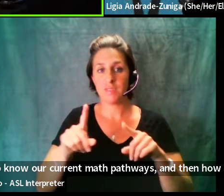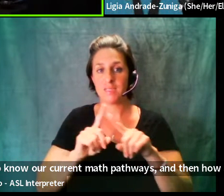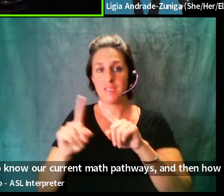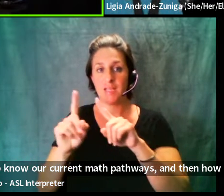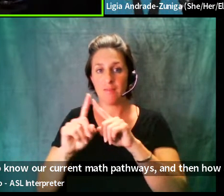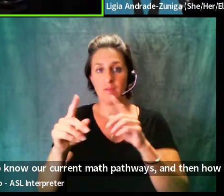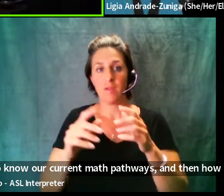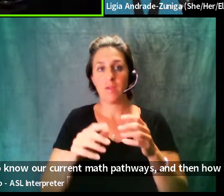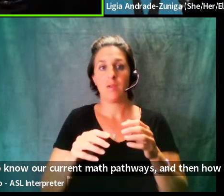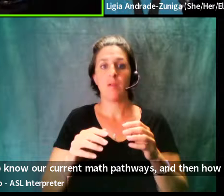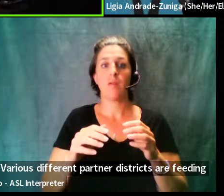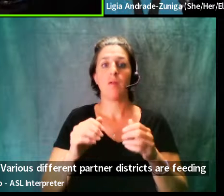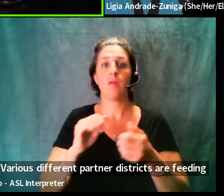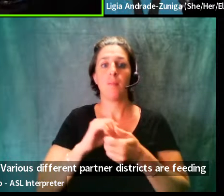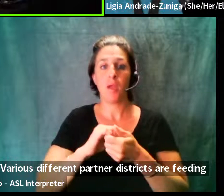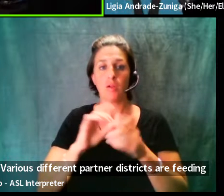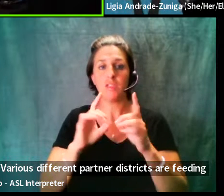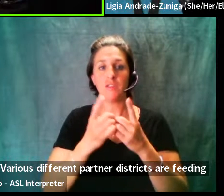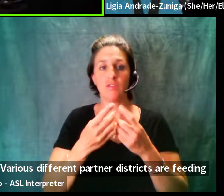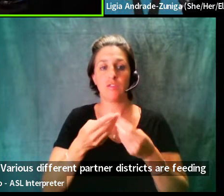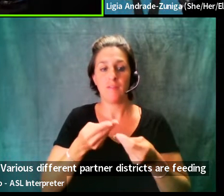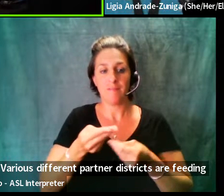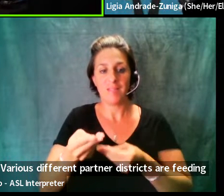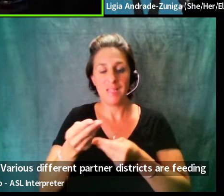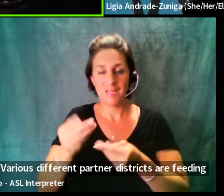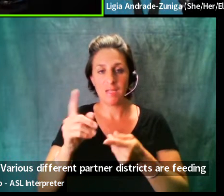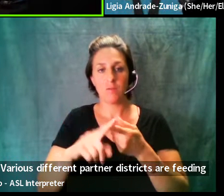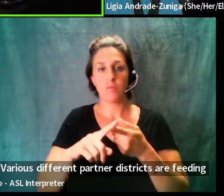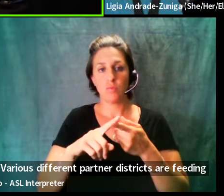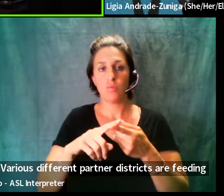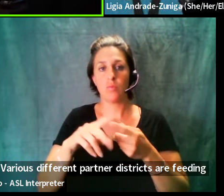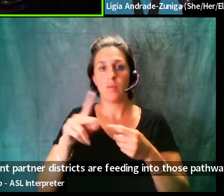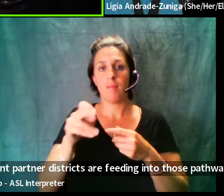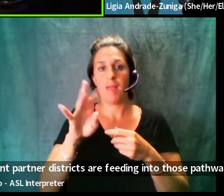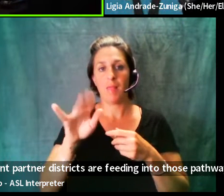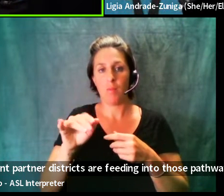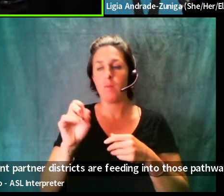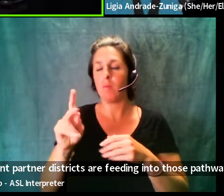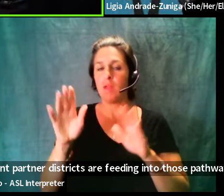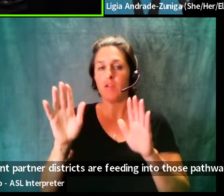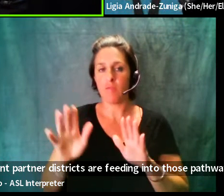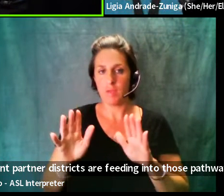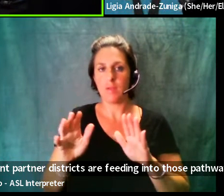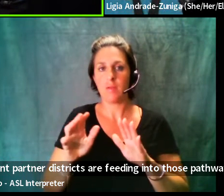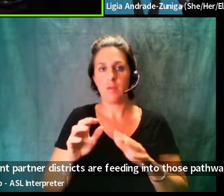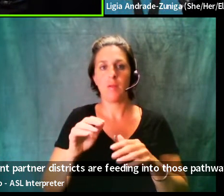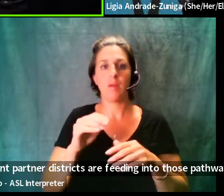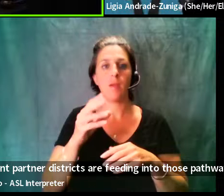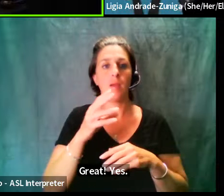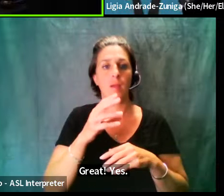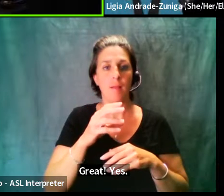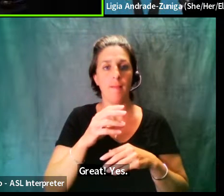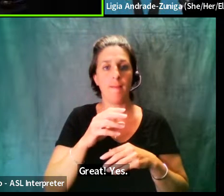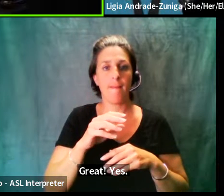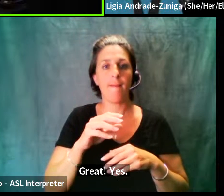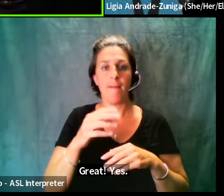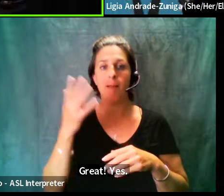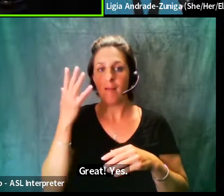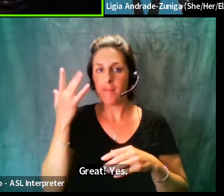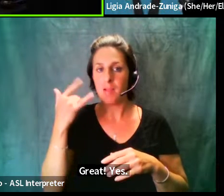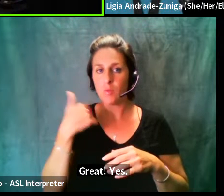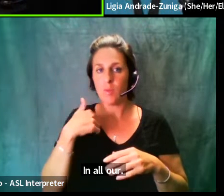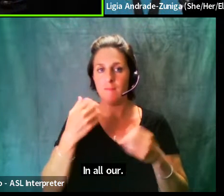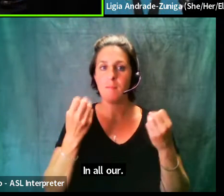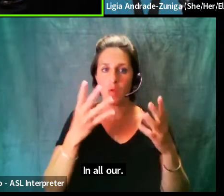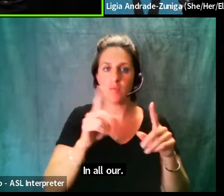are feeding into yes, into those pathways. Exactly. Great. Yes. In Okay. all our Yeah, high because schools. we have multiple partner